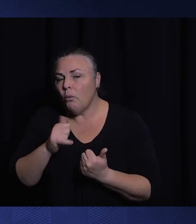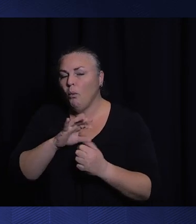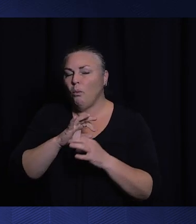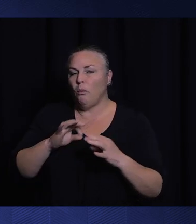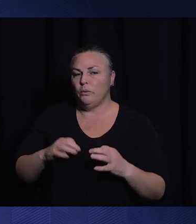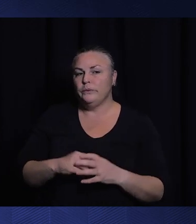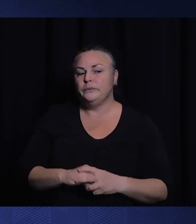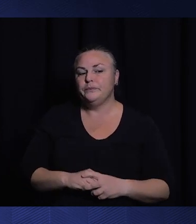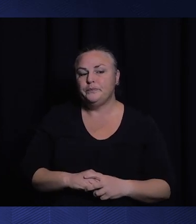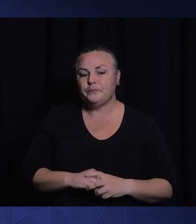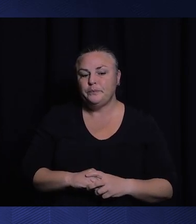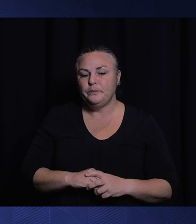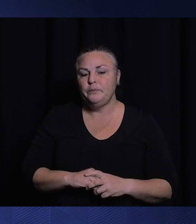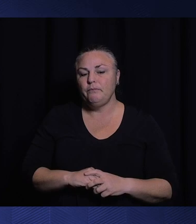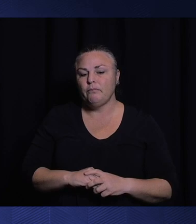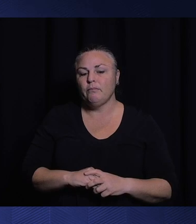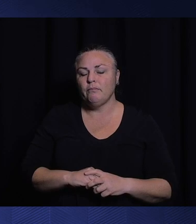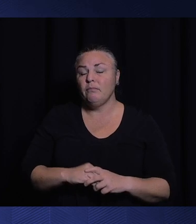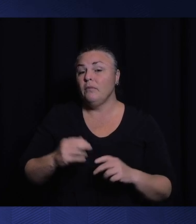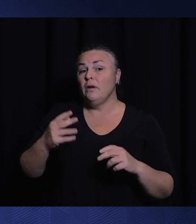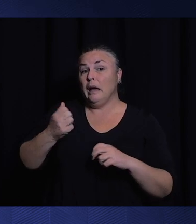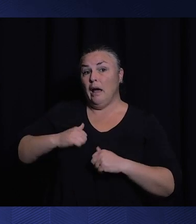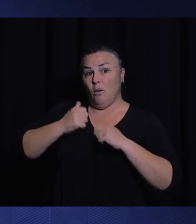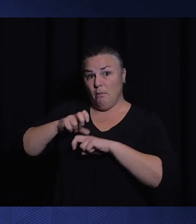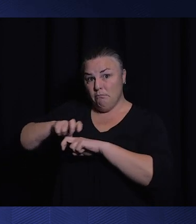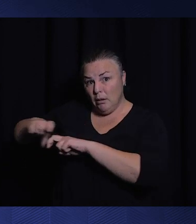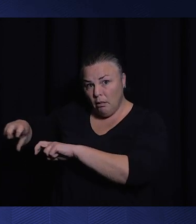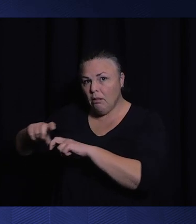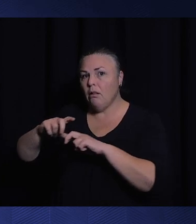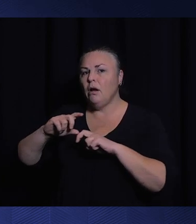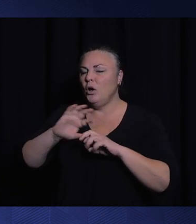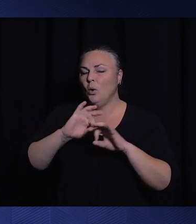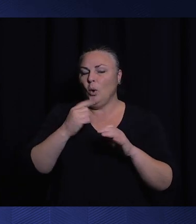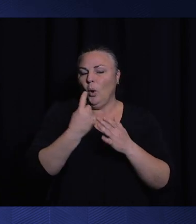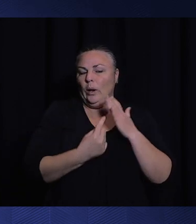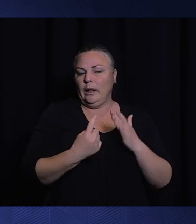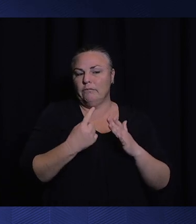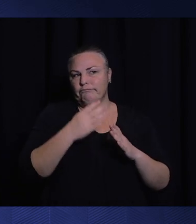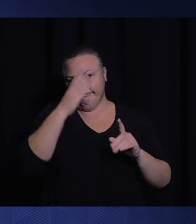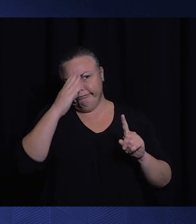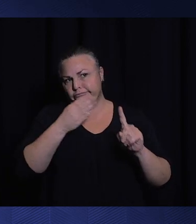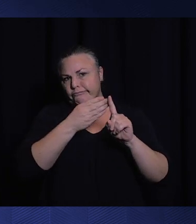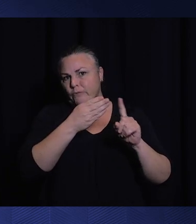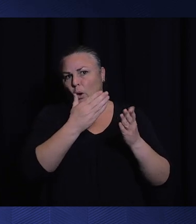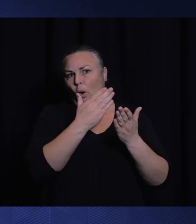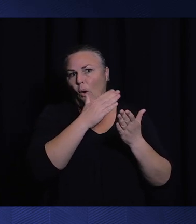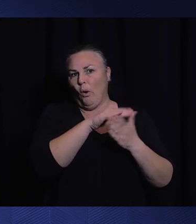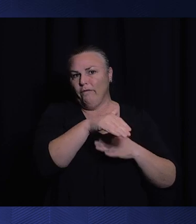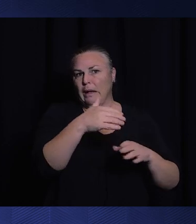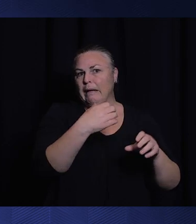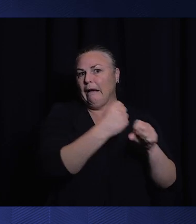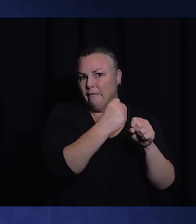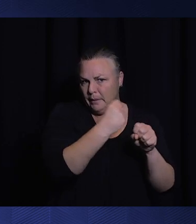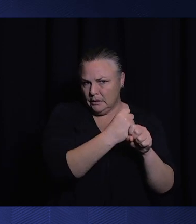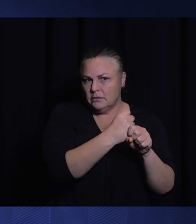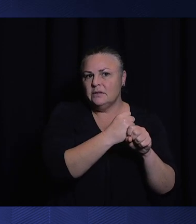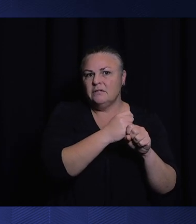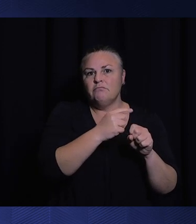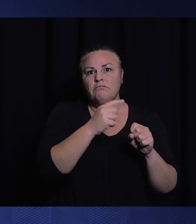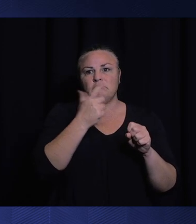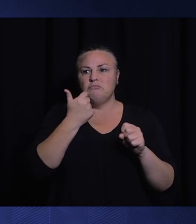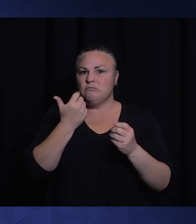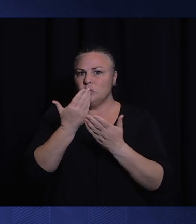got, I think, to really talk about, not just from a government perspective, but from an environmental, civil society, academic perspective, the